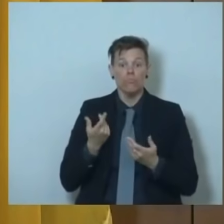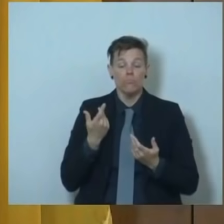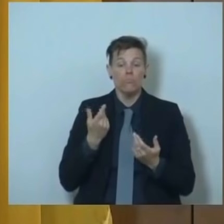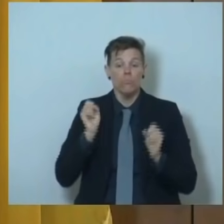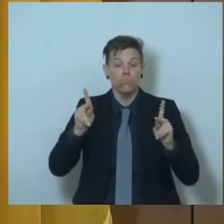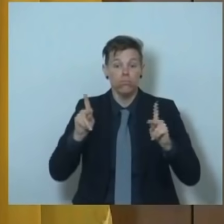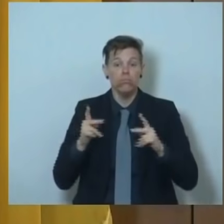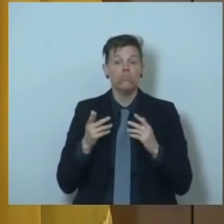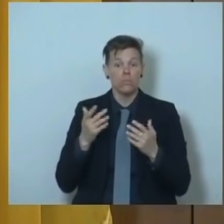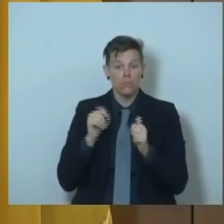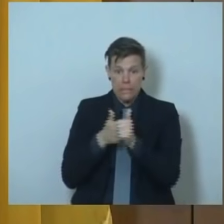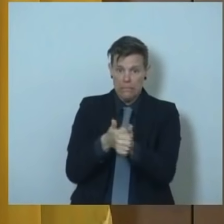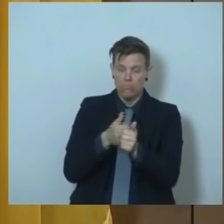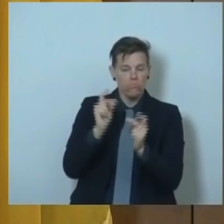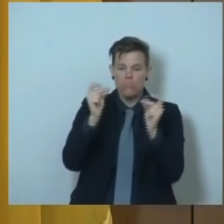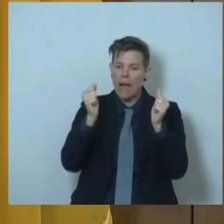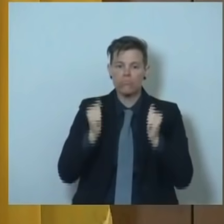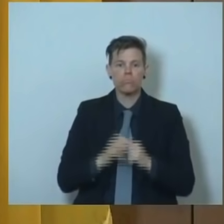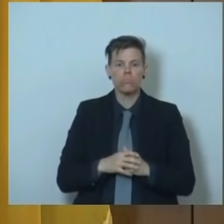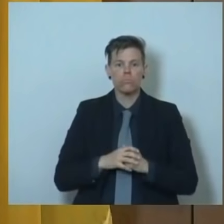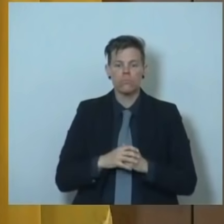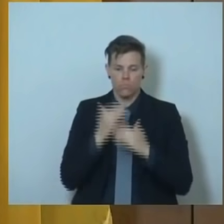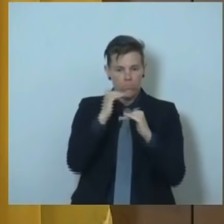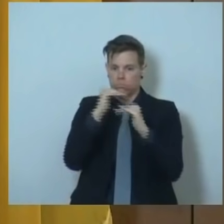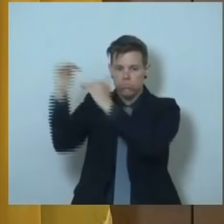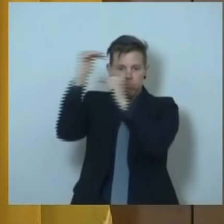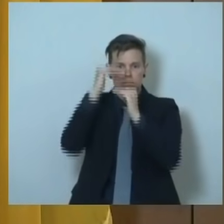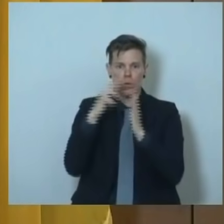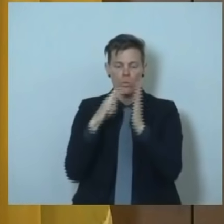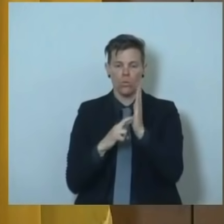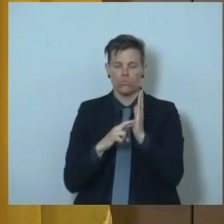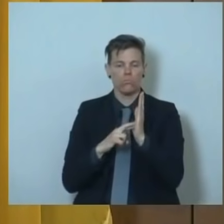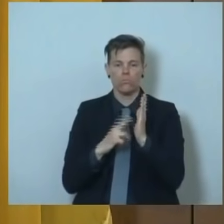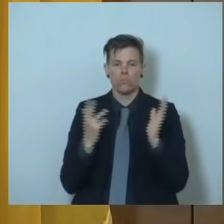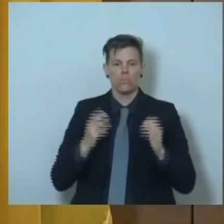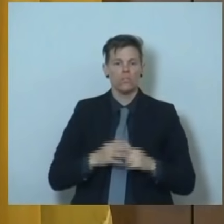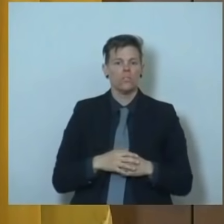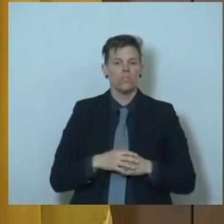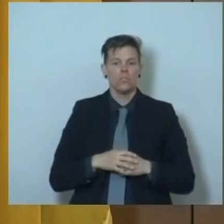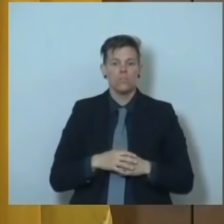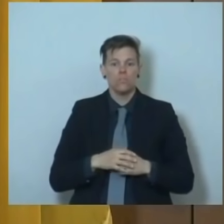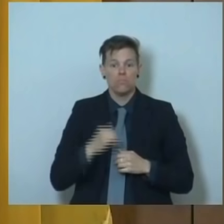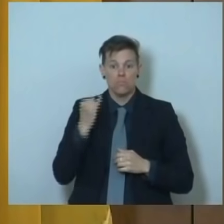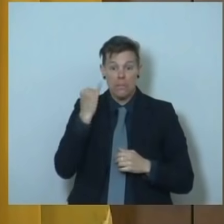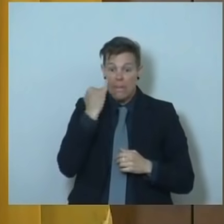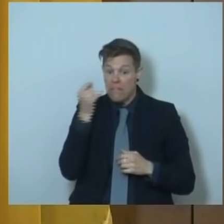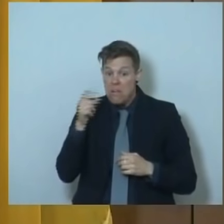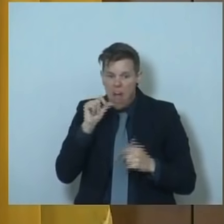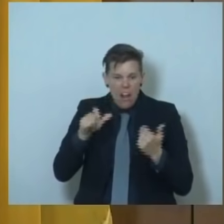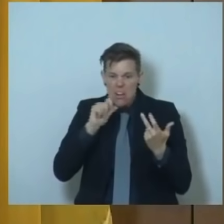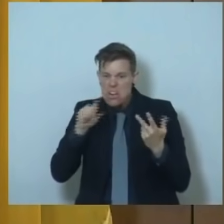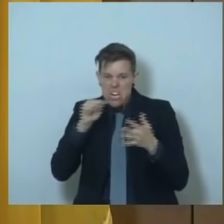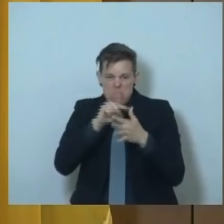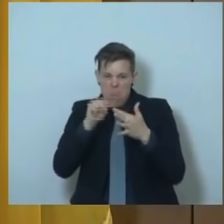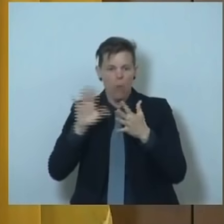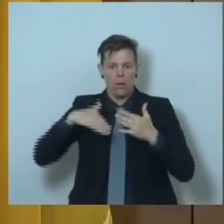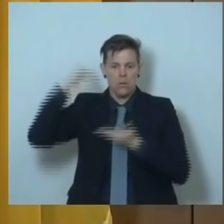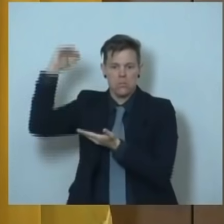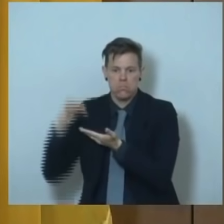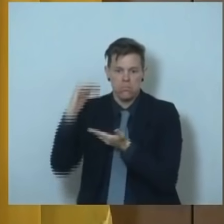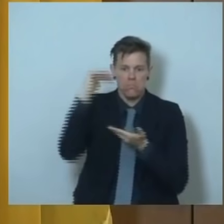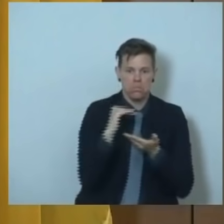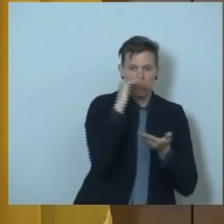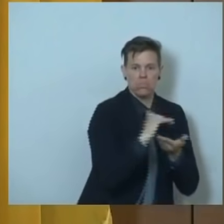they have the power to eliminate in terms of unnecessary work-related travel. They've engaged